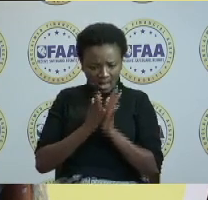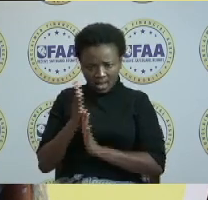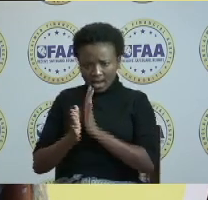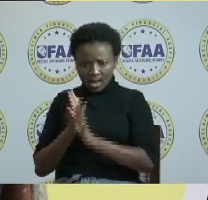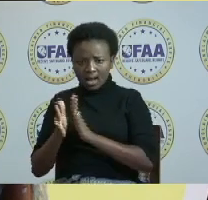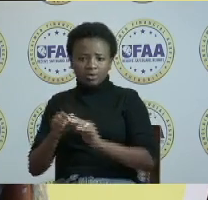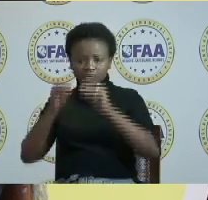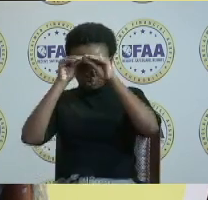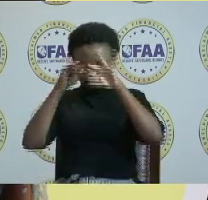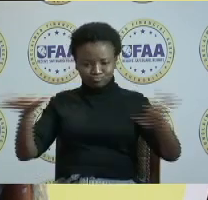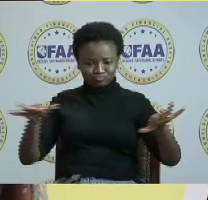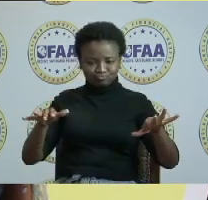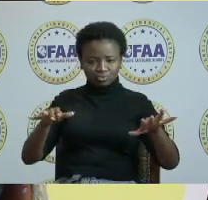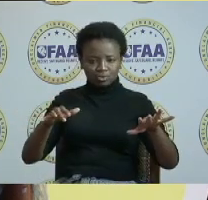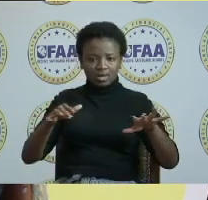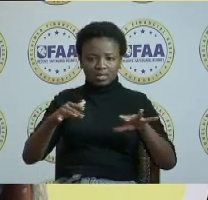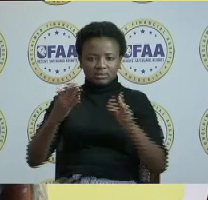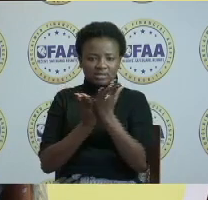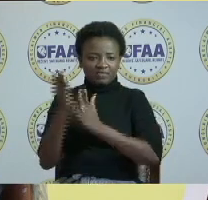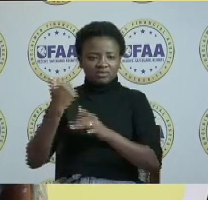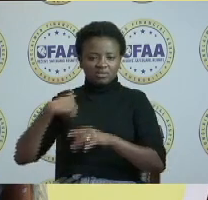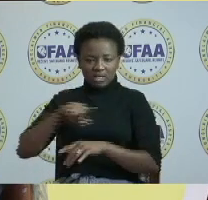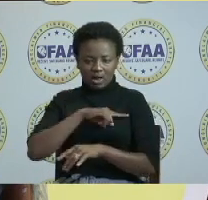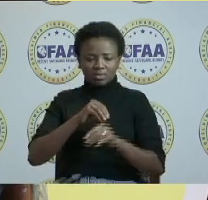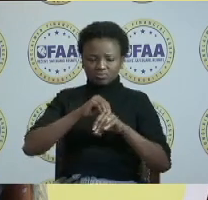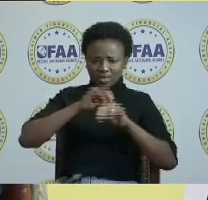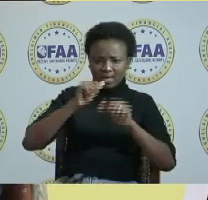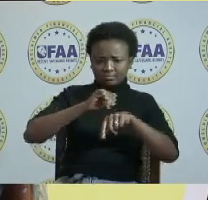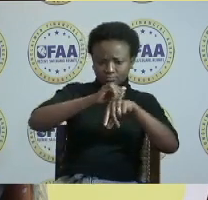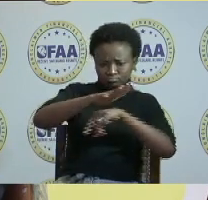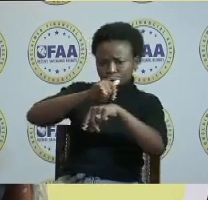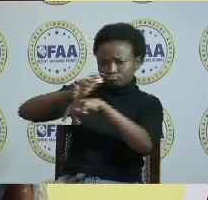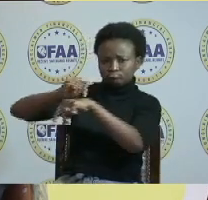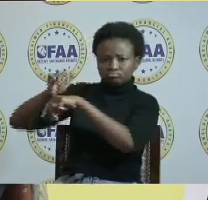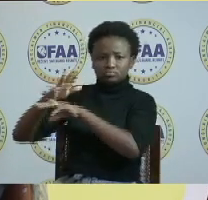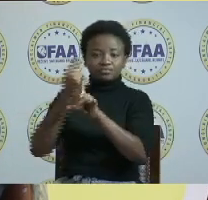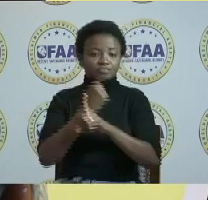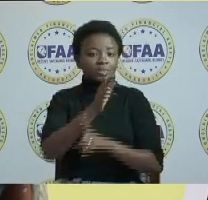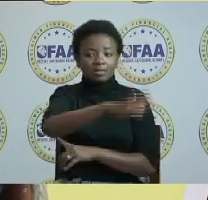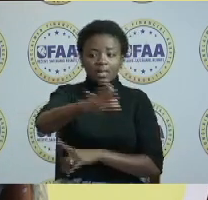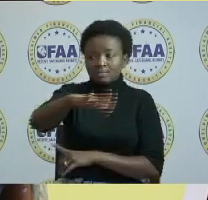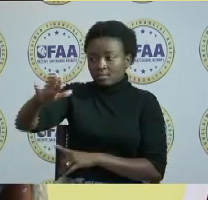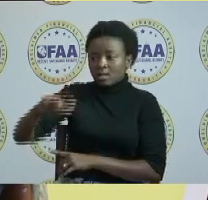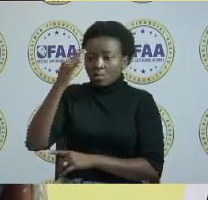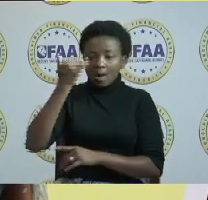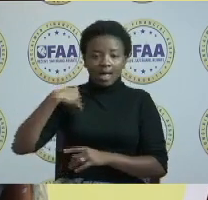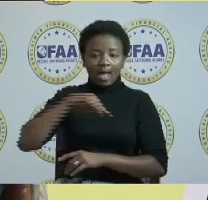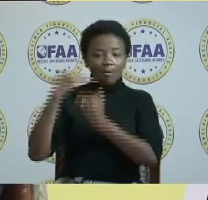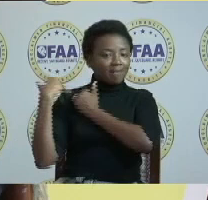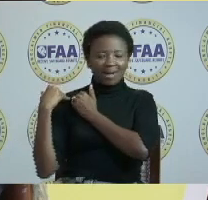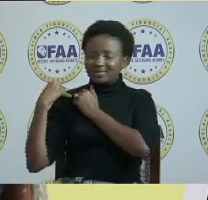services to make sure that we reach as far and wide as possible, because our mandate cuts